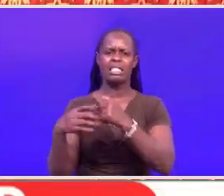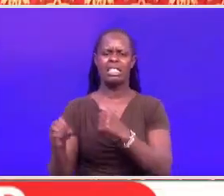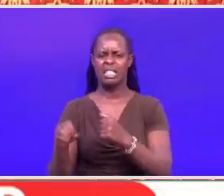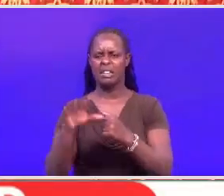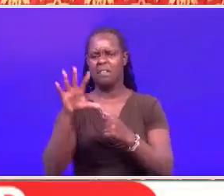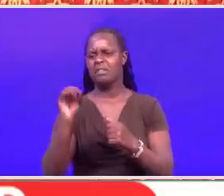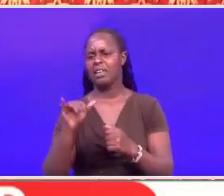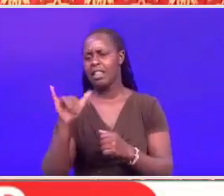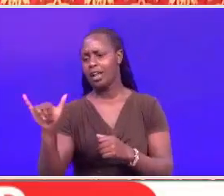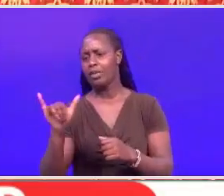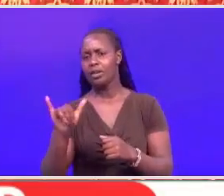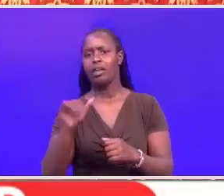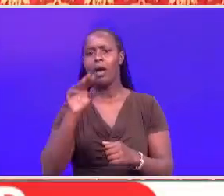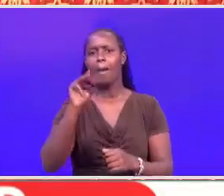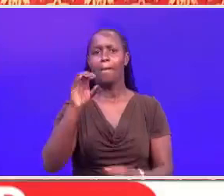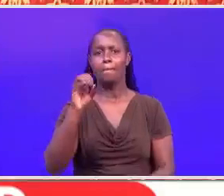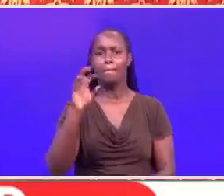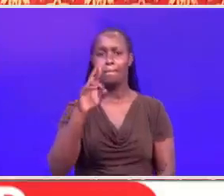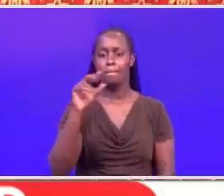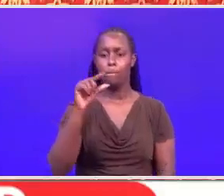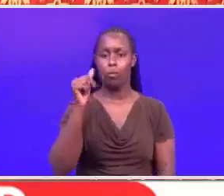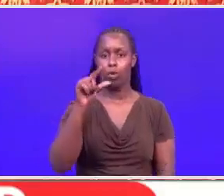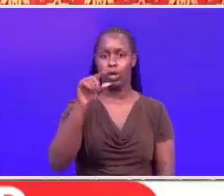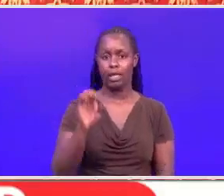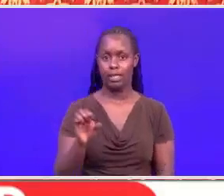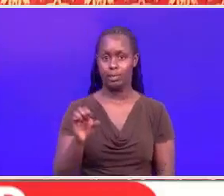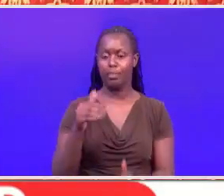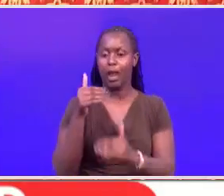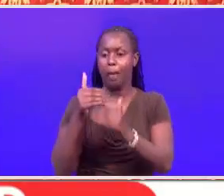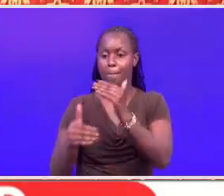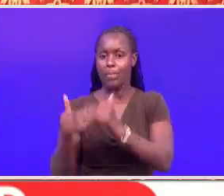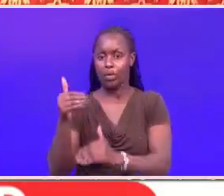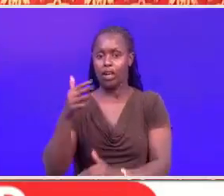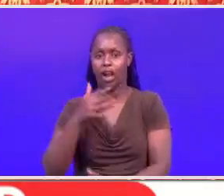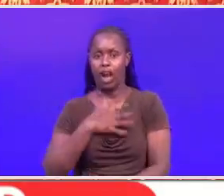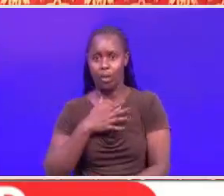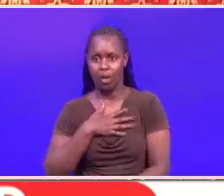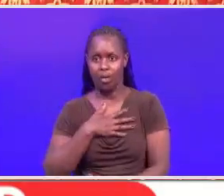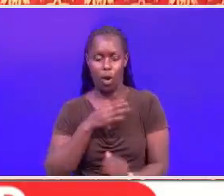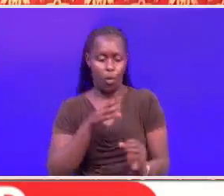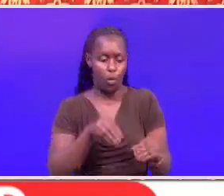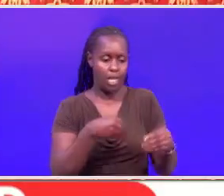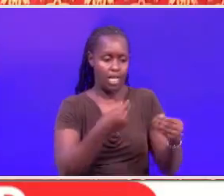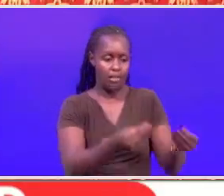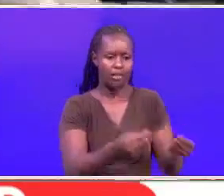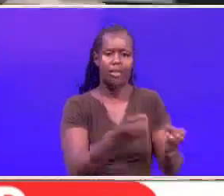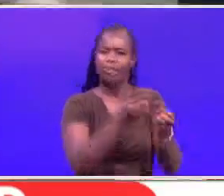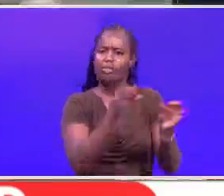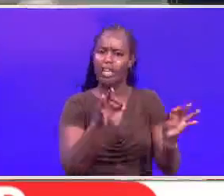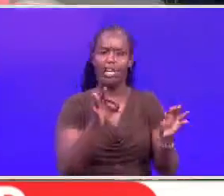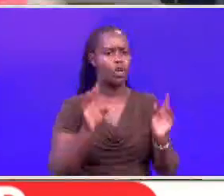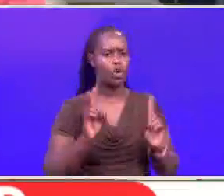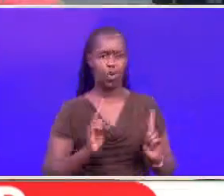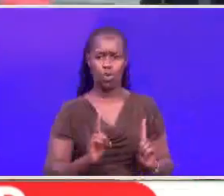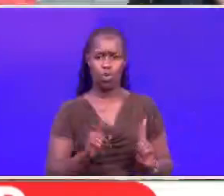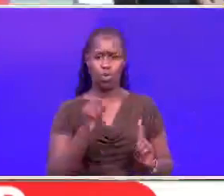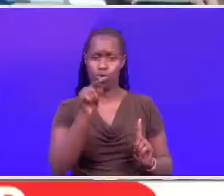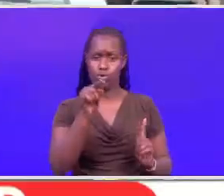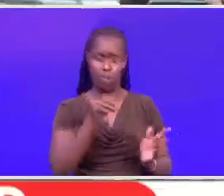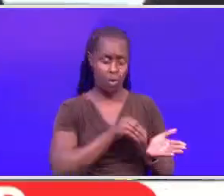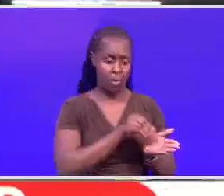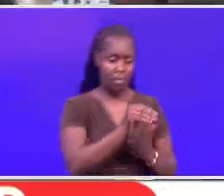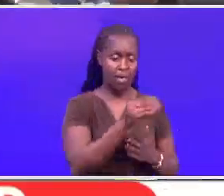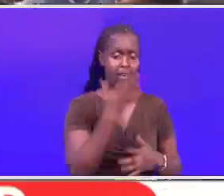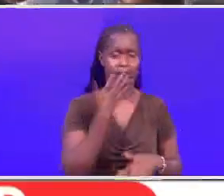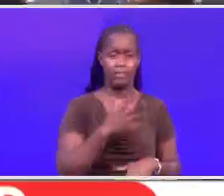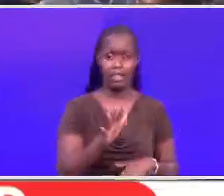mortgage. Imeshalipwa. So ile nyumba ambayo tunajenga, tunawapatia, hakuna nyumba isiyo bure, mumelipia. Tutakubaliana. After